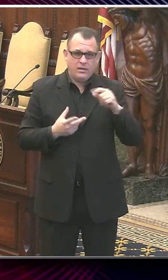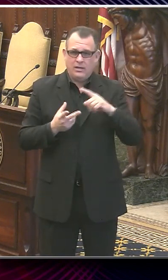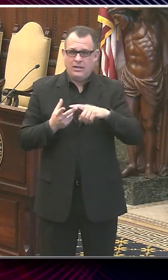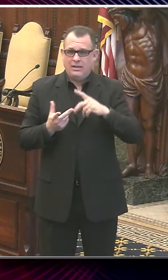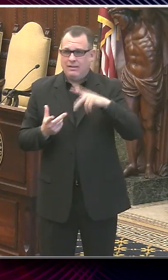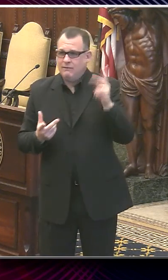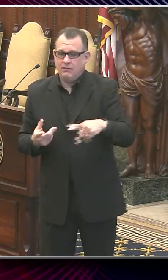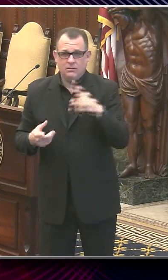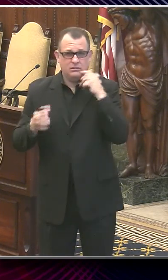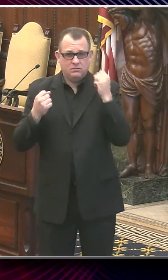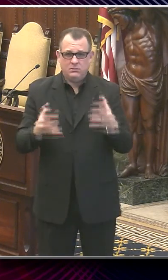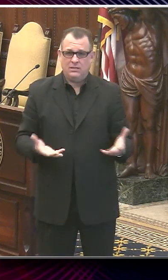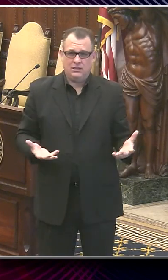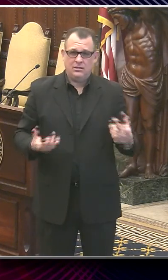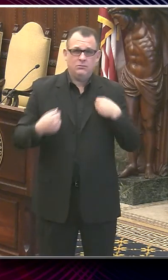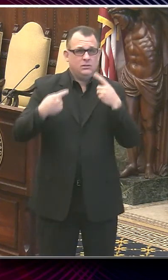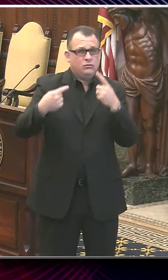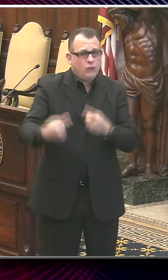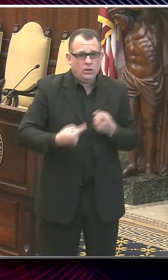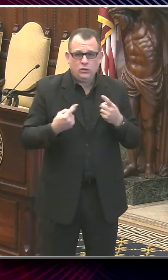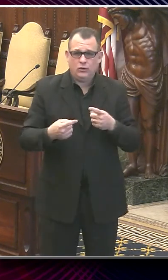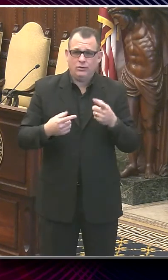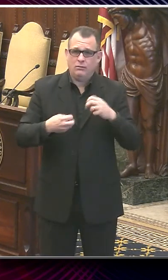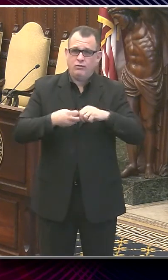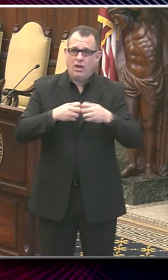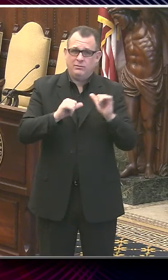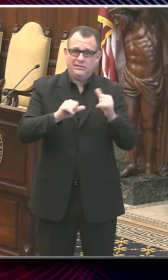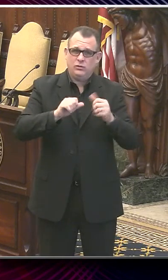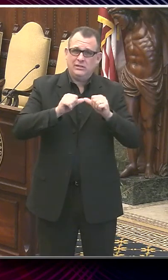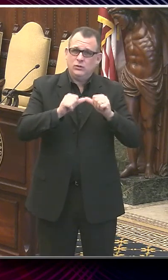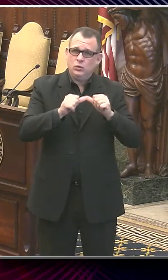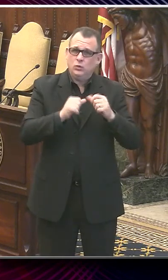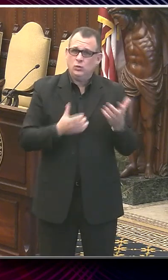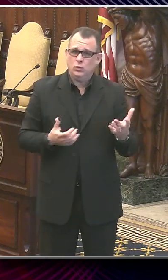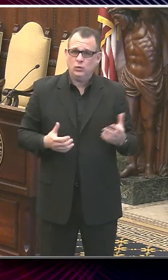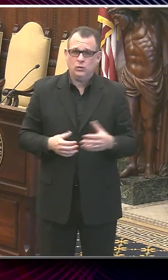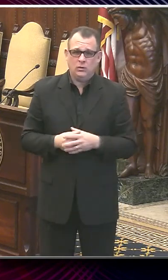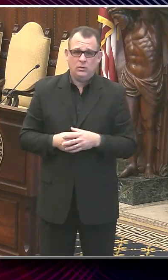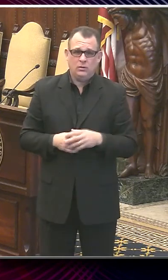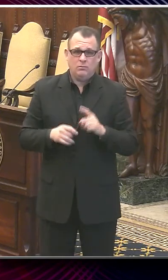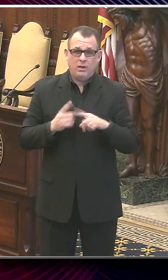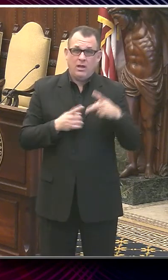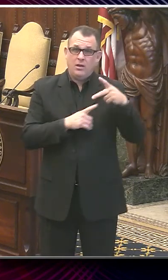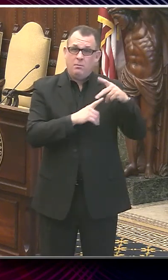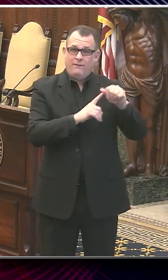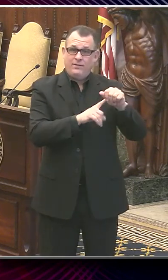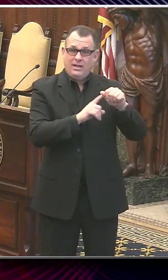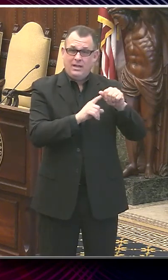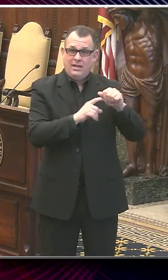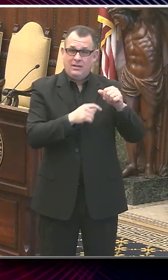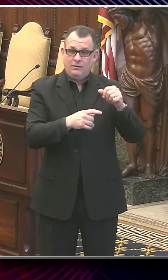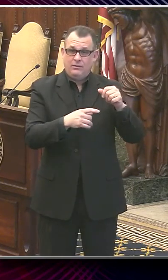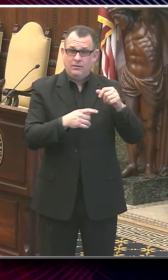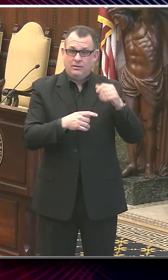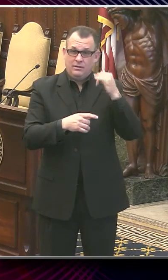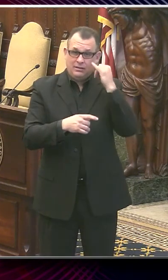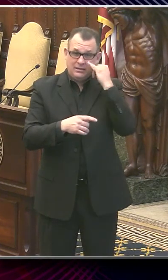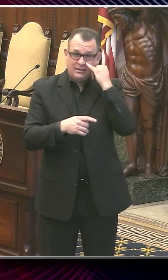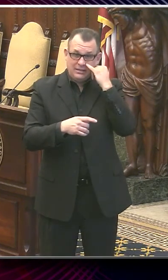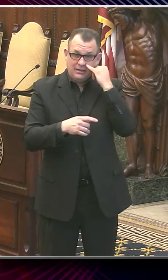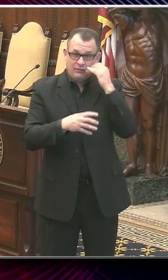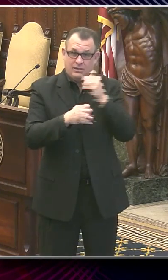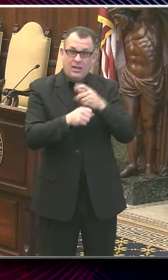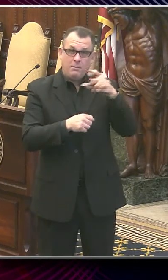going to struggle with and continue to struggle with this problem. As long as you can get a gun in Pennsylvania faster, you can get a driver's license. All right, thank you very much. Thank you,